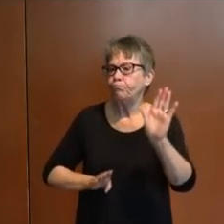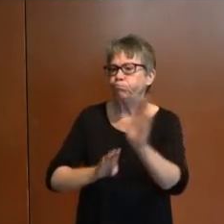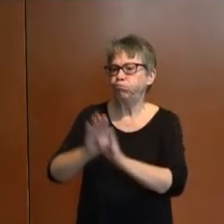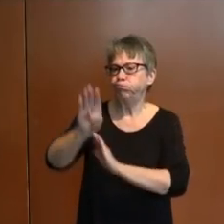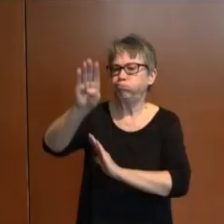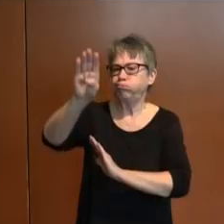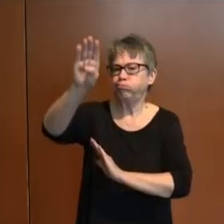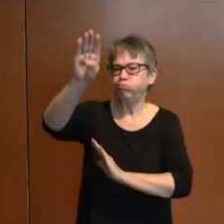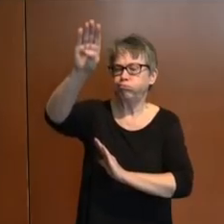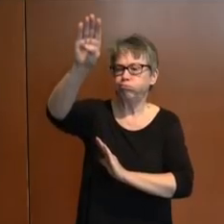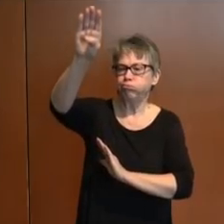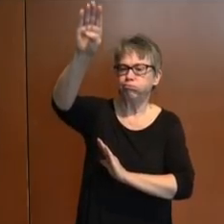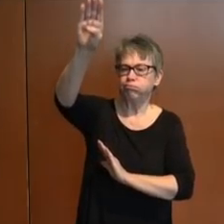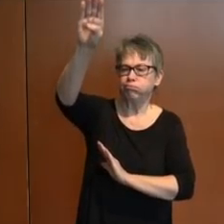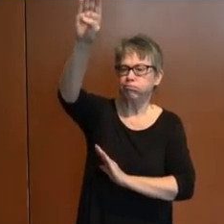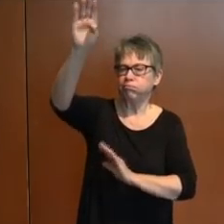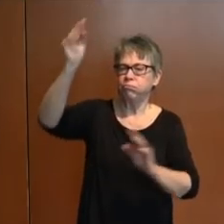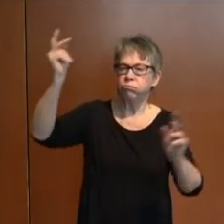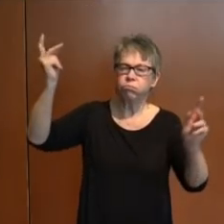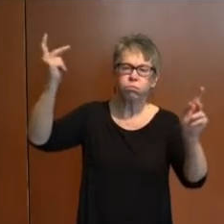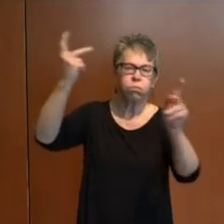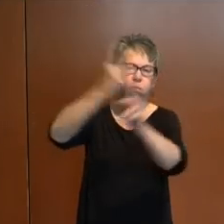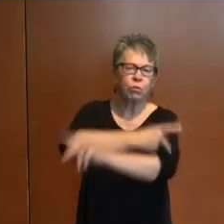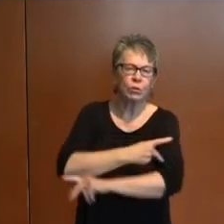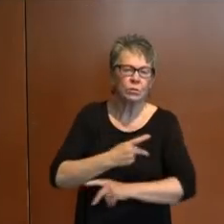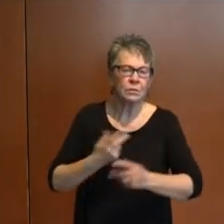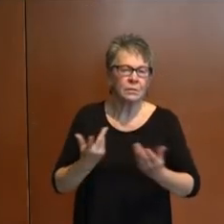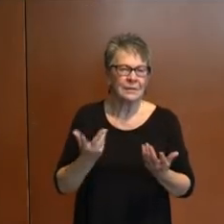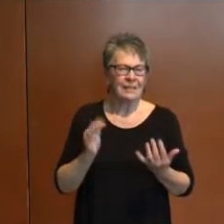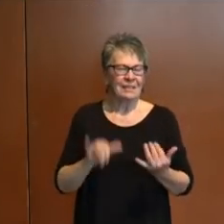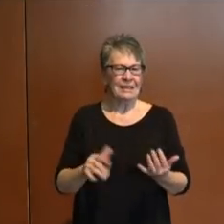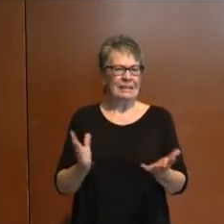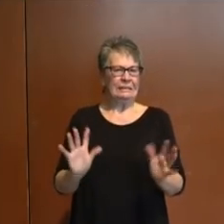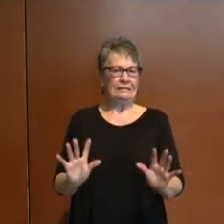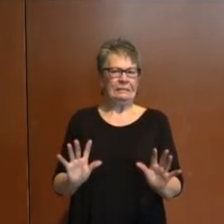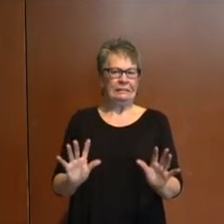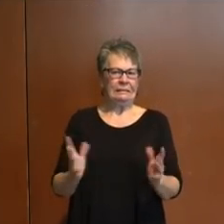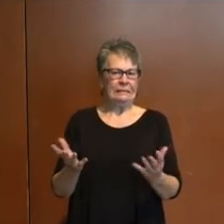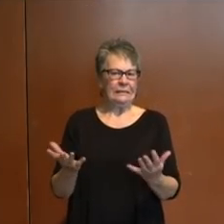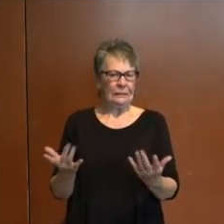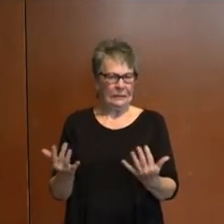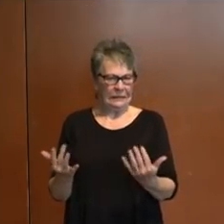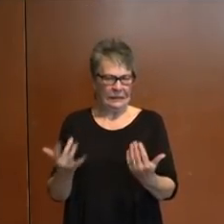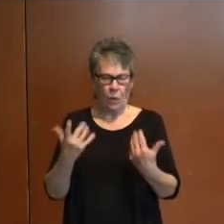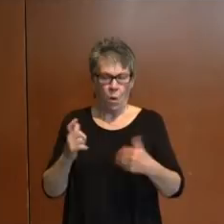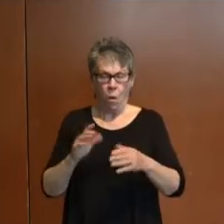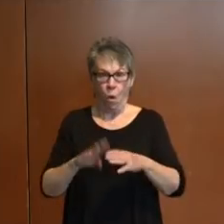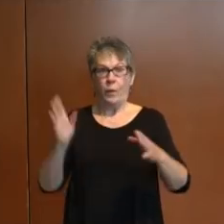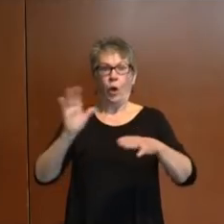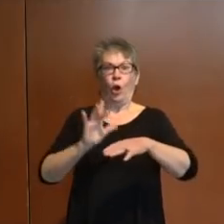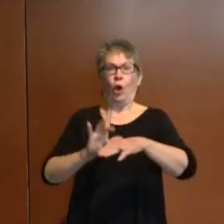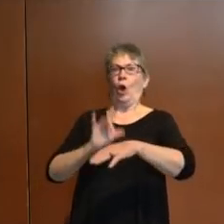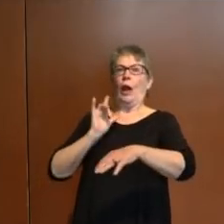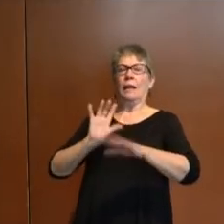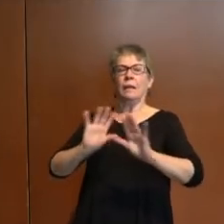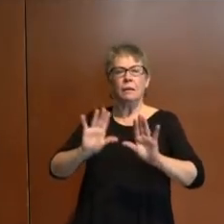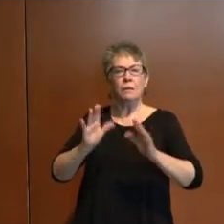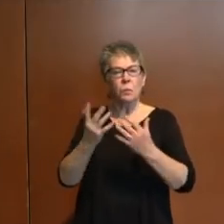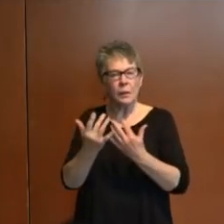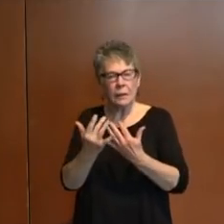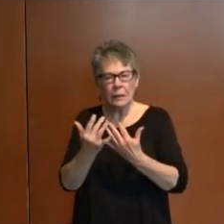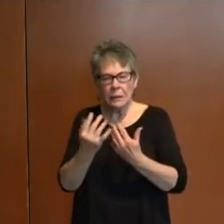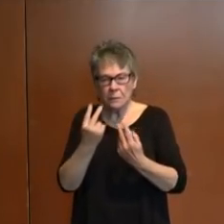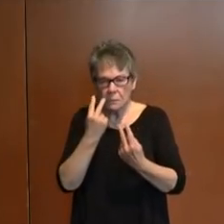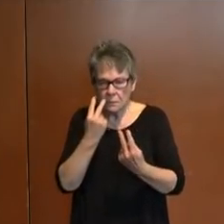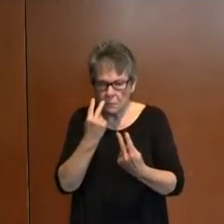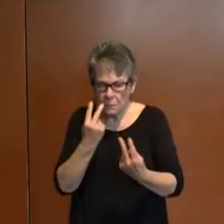lot worse, and the curve, unfortunately, will look a lot more red than it is blue. And so, again, I don't want to deflate people, but